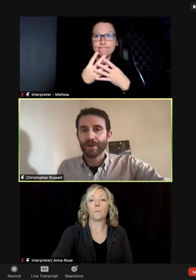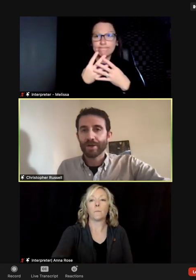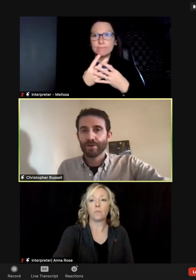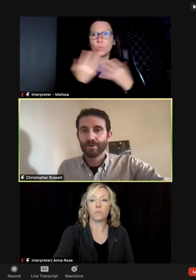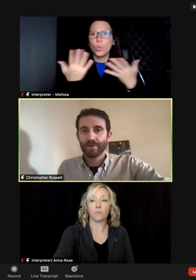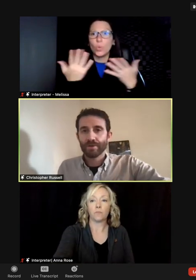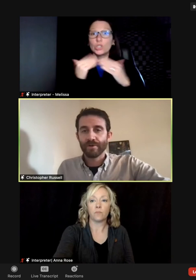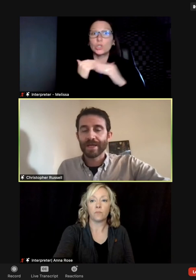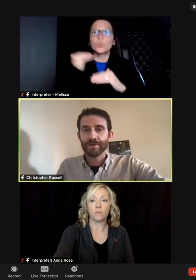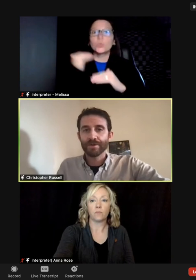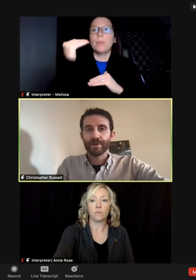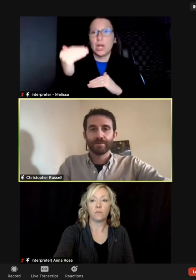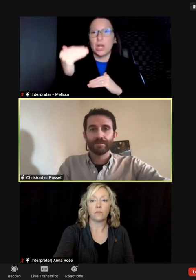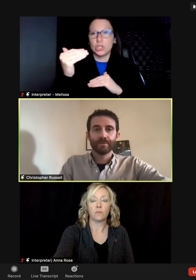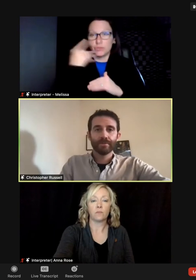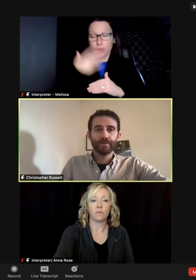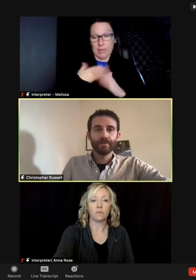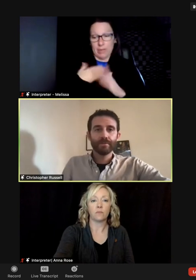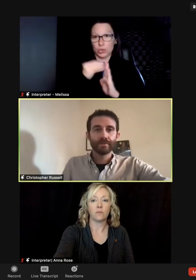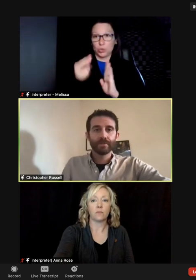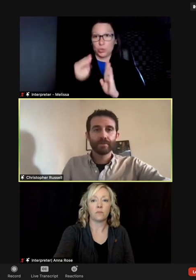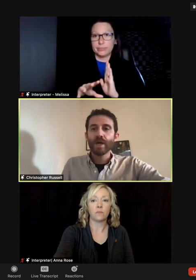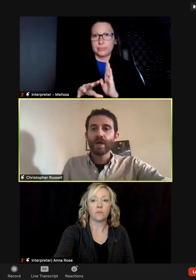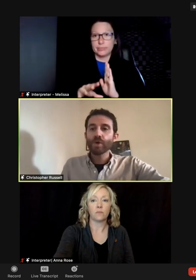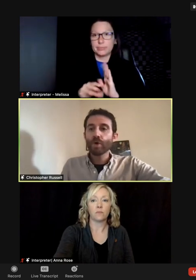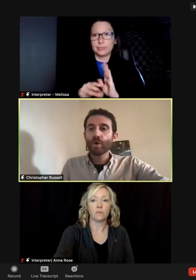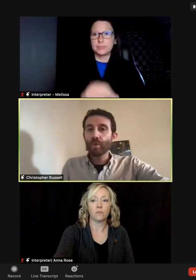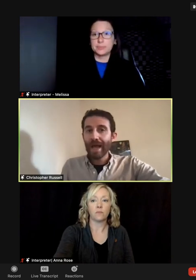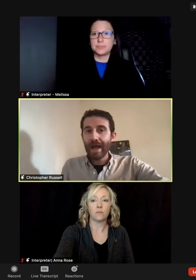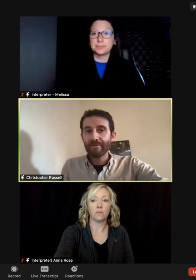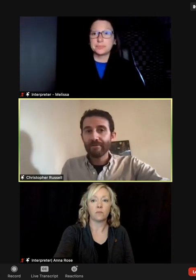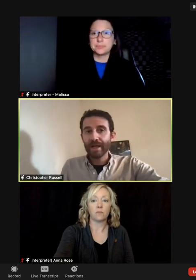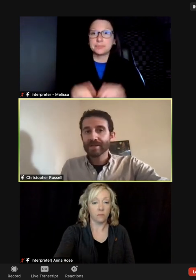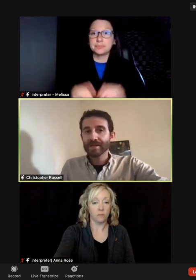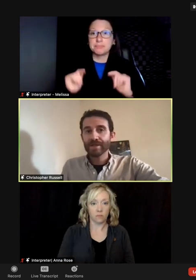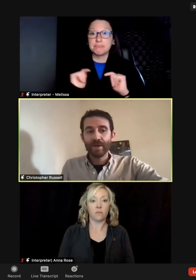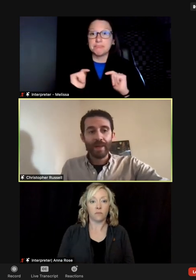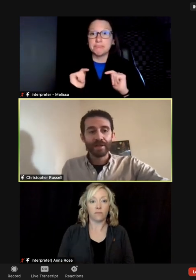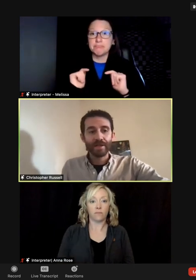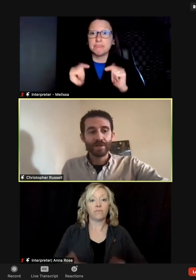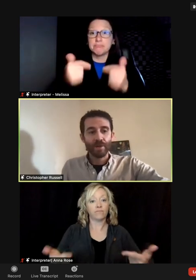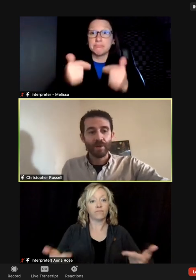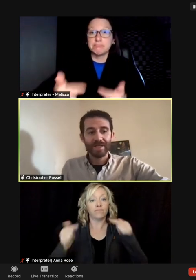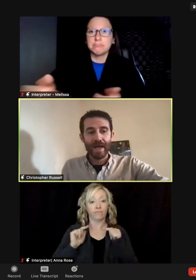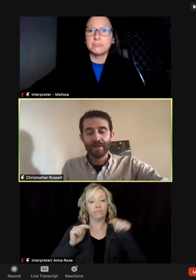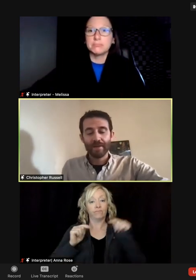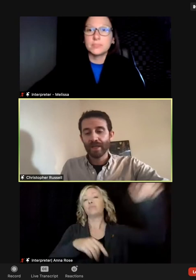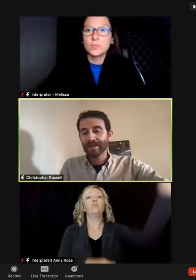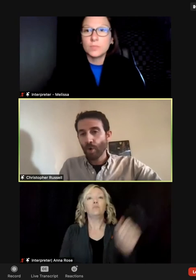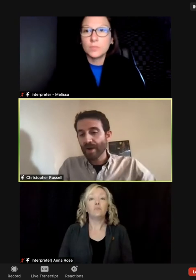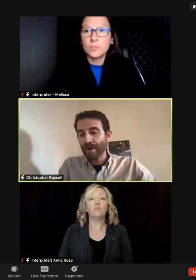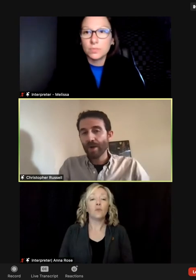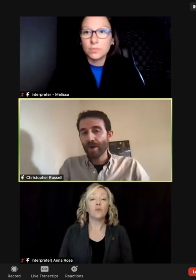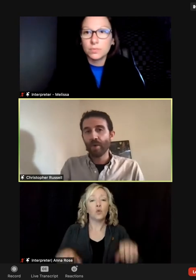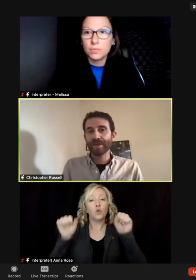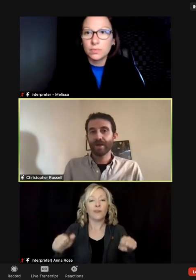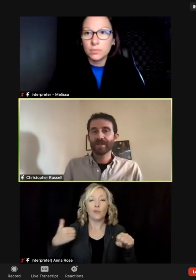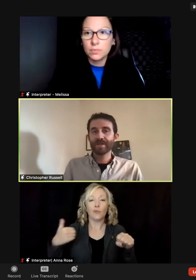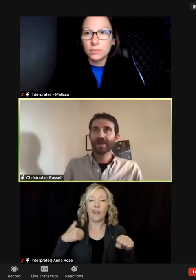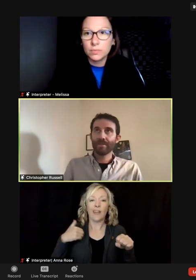too much for my student. Okay, so could we have like a sensory balance thermostat? I mean, that's kind of